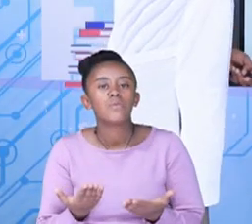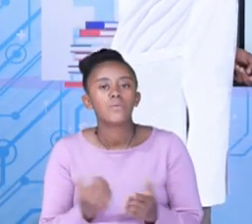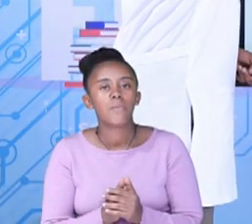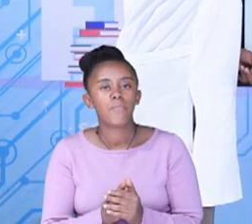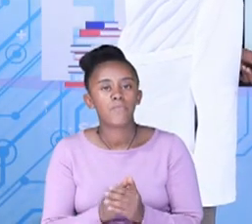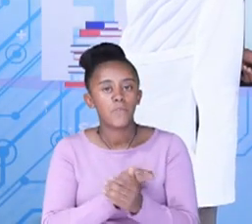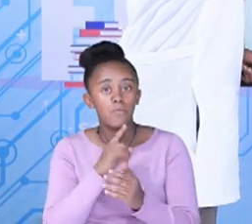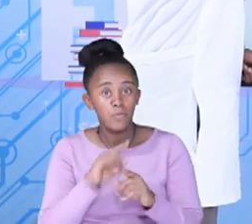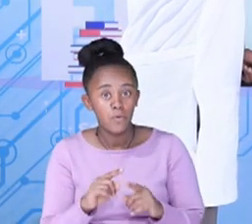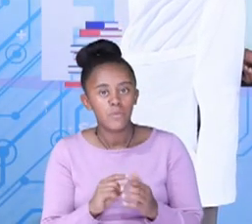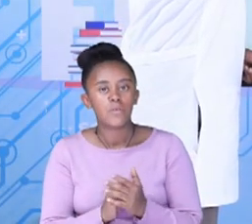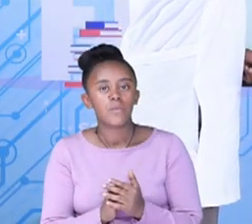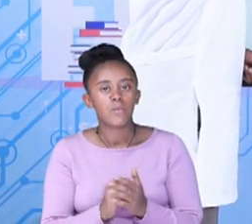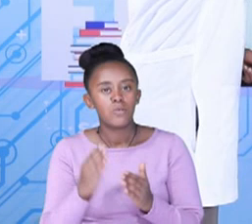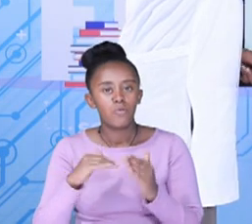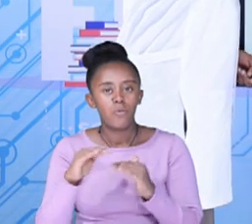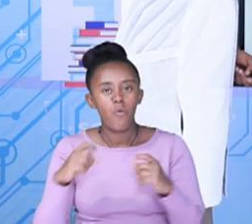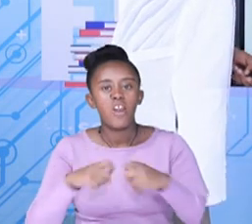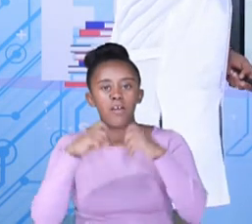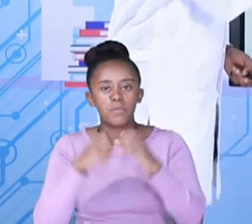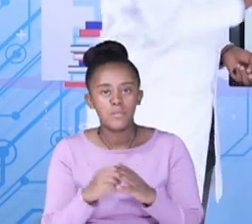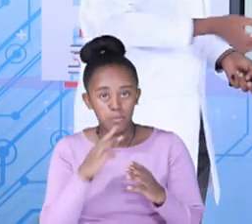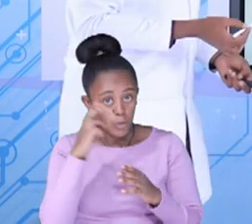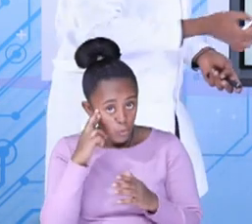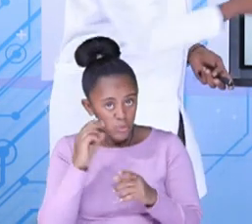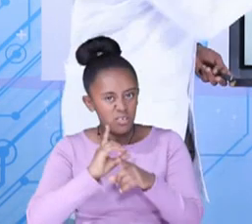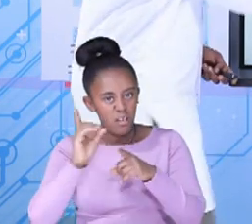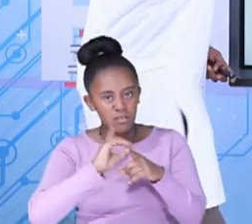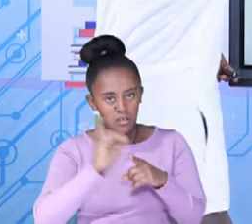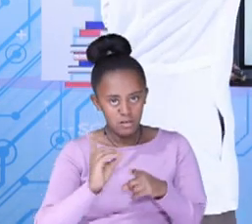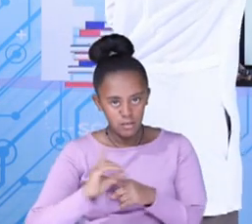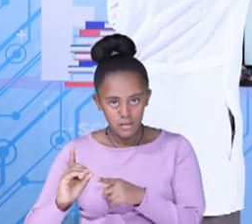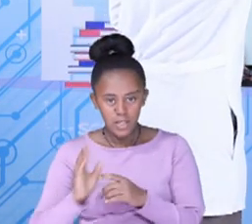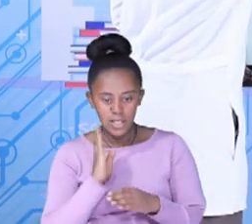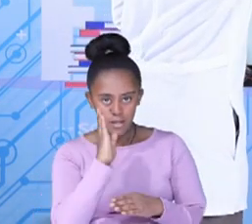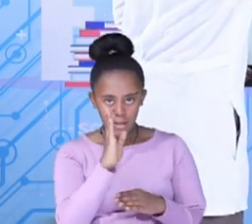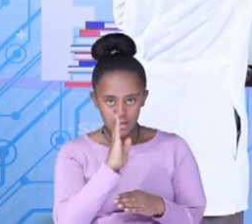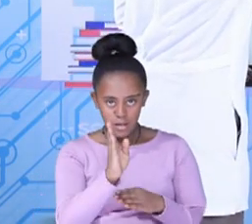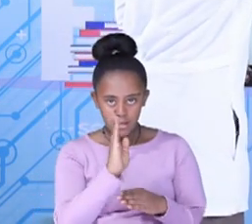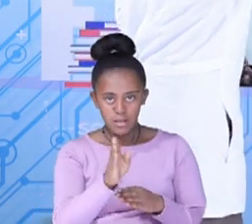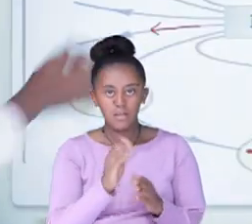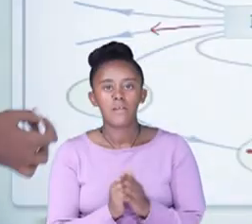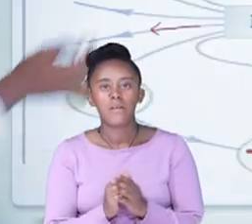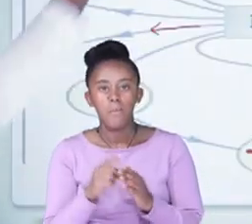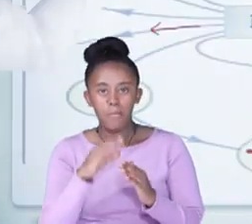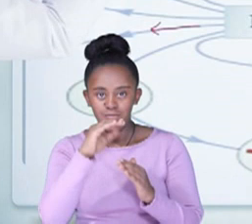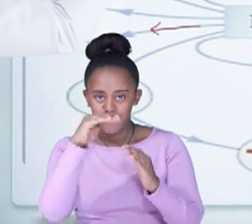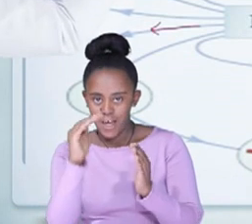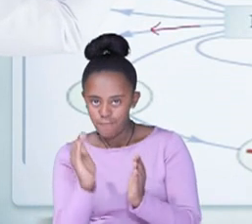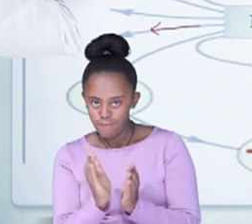force at a single point overlaps because they are all straight line. But if you take somewhere like a curvy